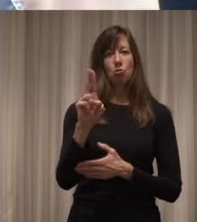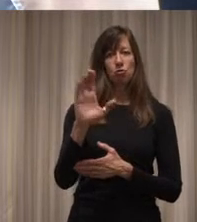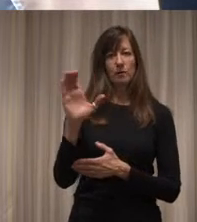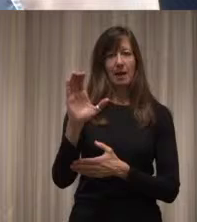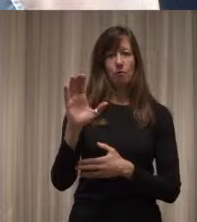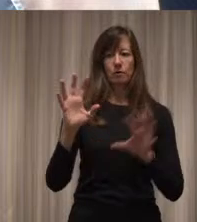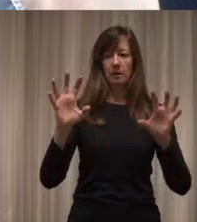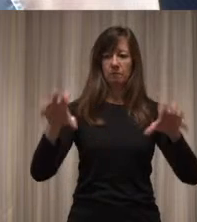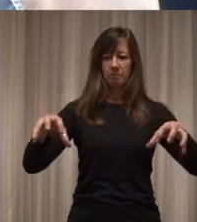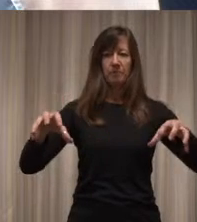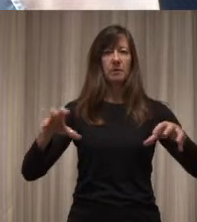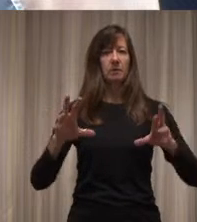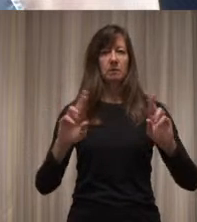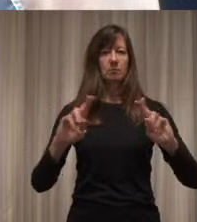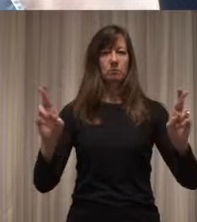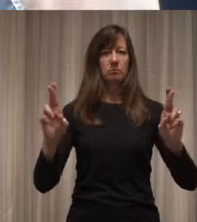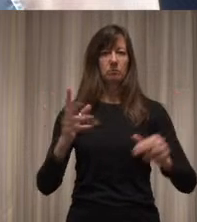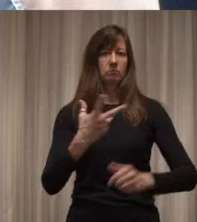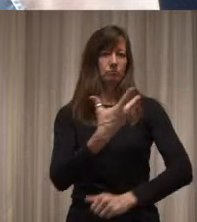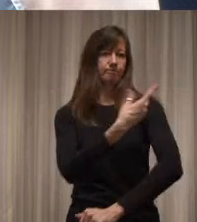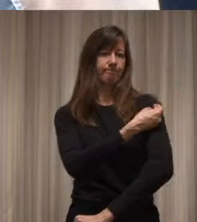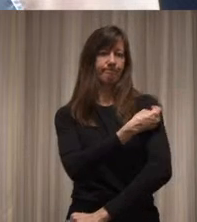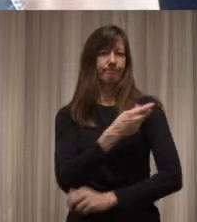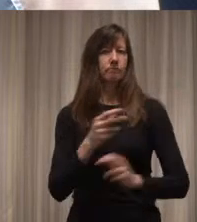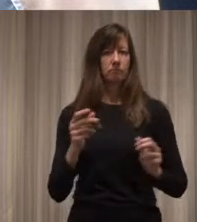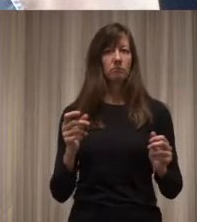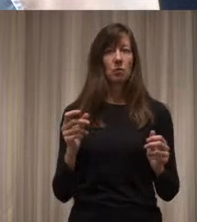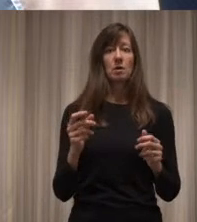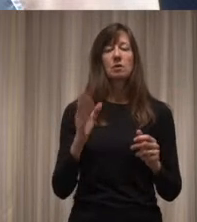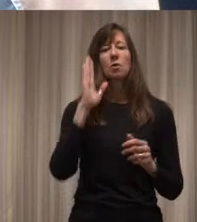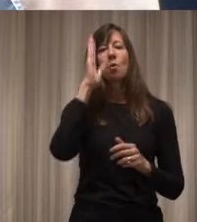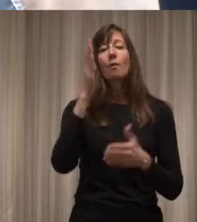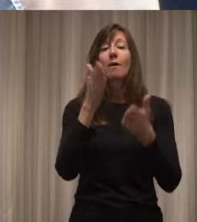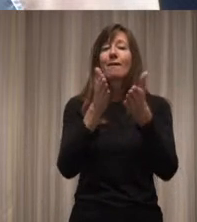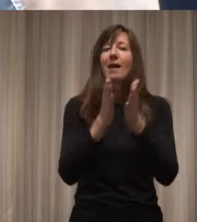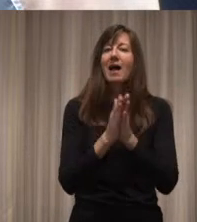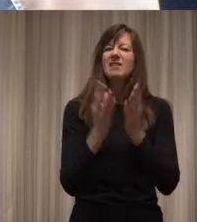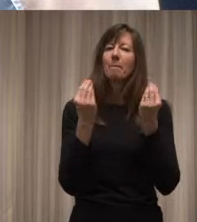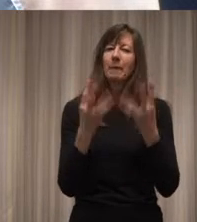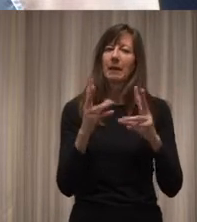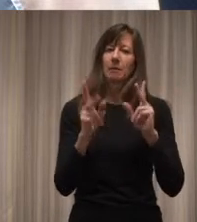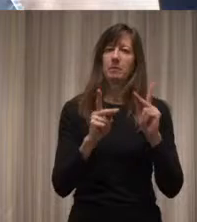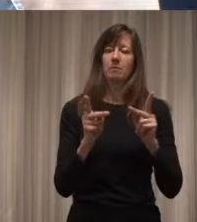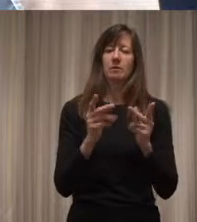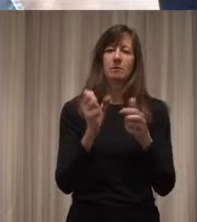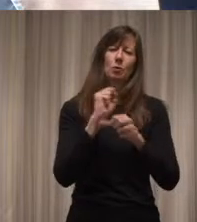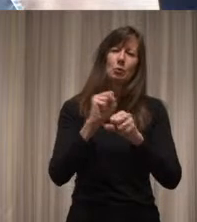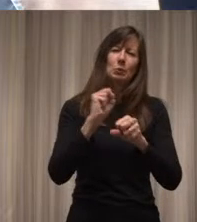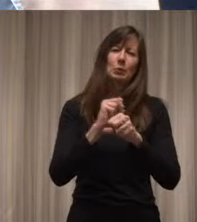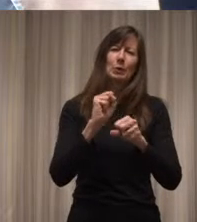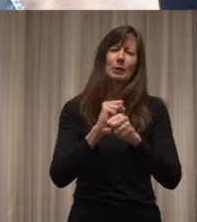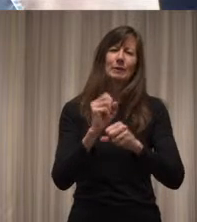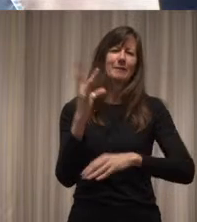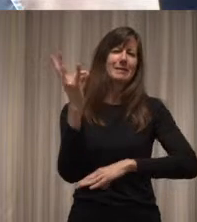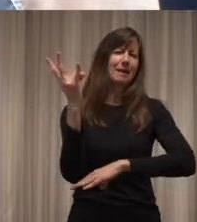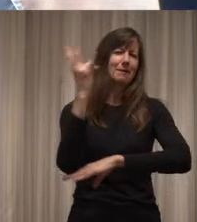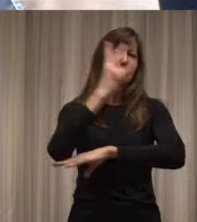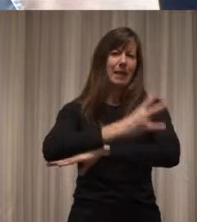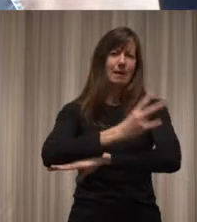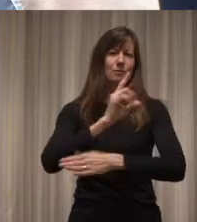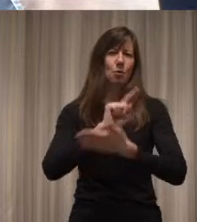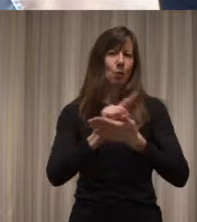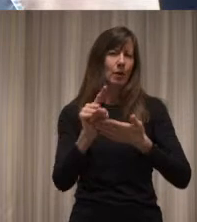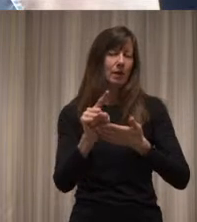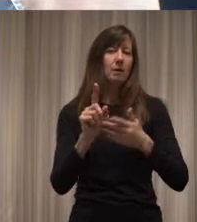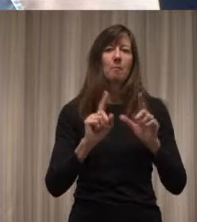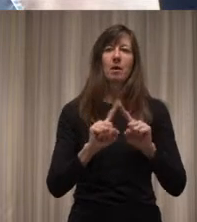going to be asking a lot of you to work 7 days a week through this, but it is truly impactful and noble service. And so